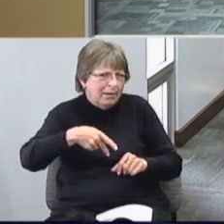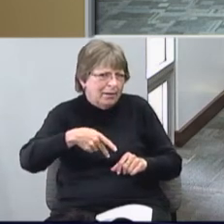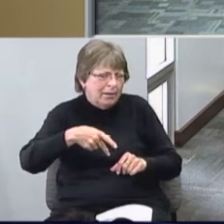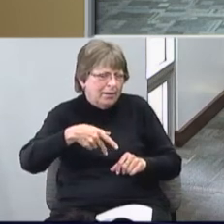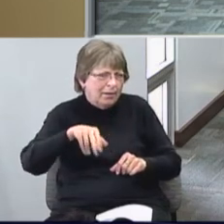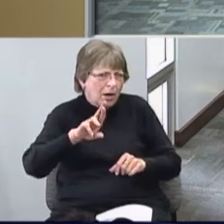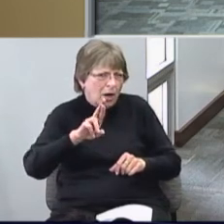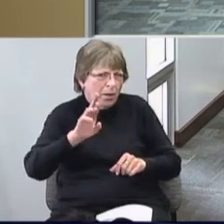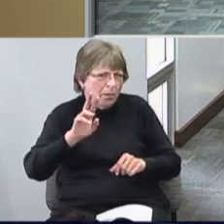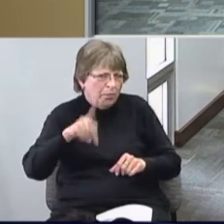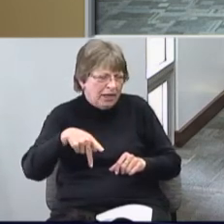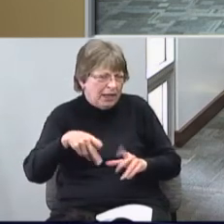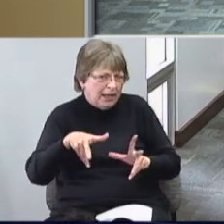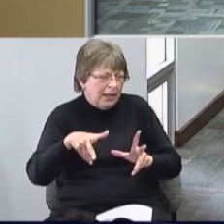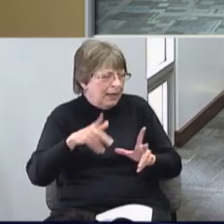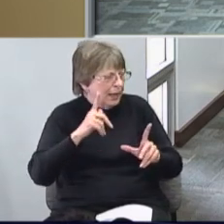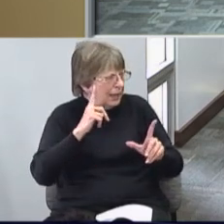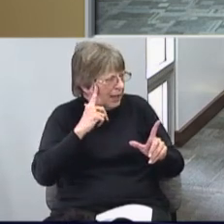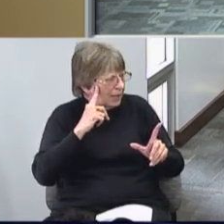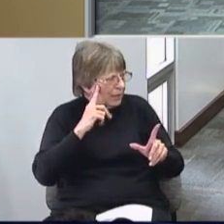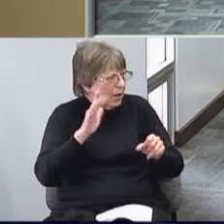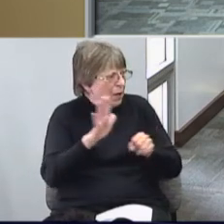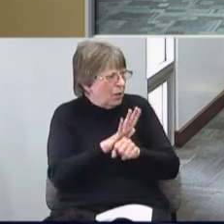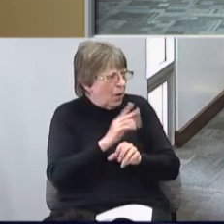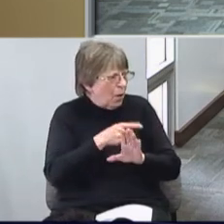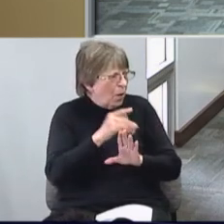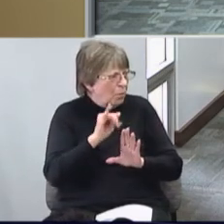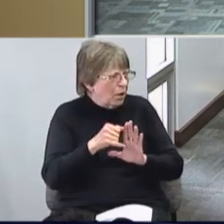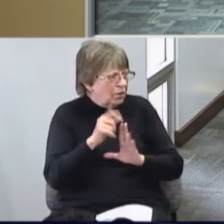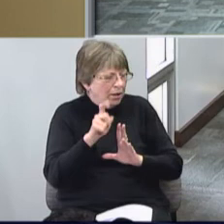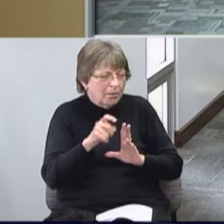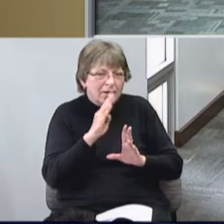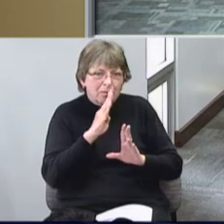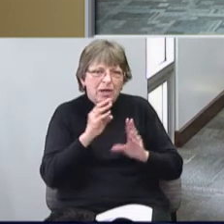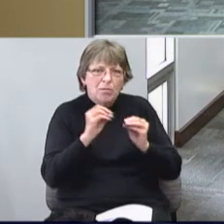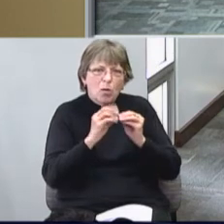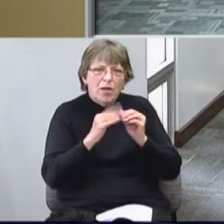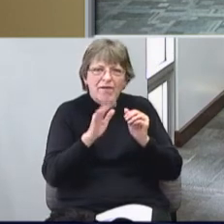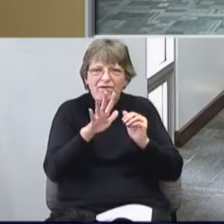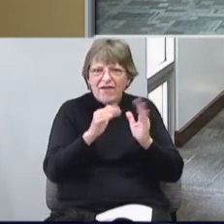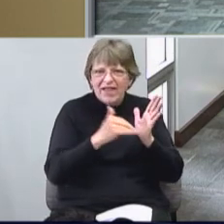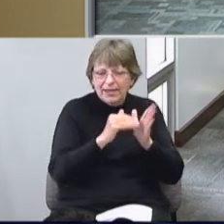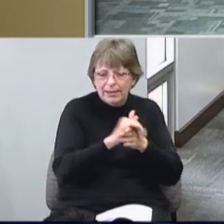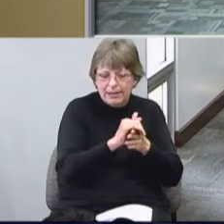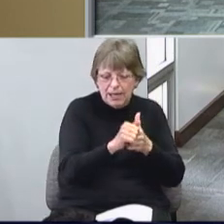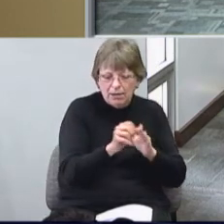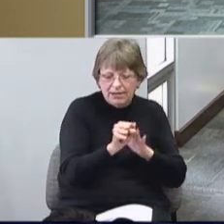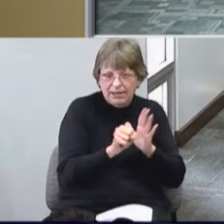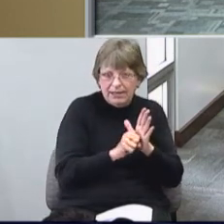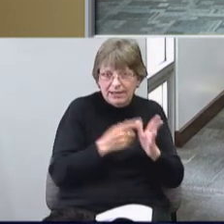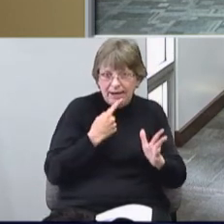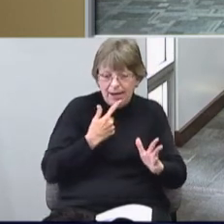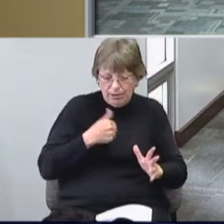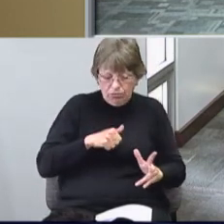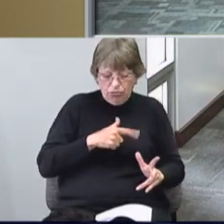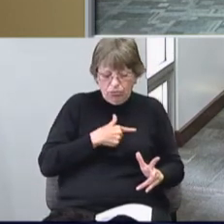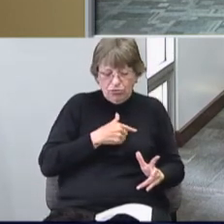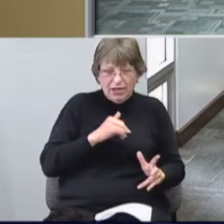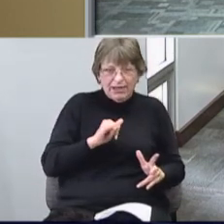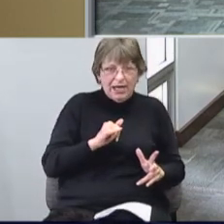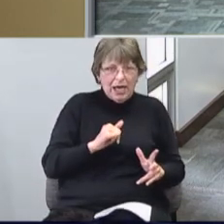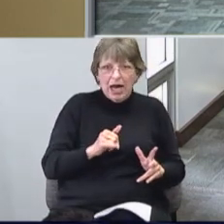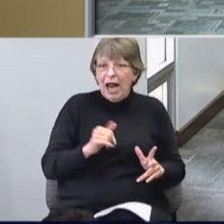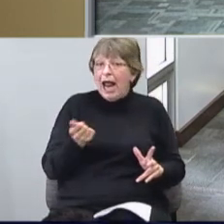I believe your total project has to be more than $5,000. Correct. The state has told us any kind